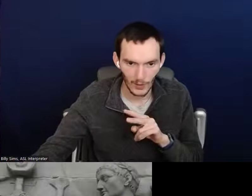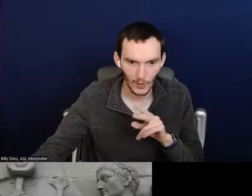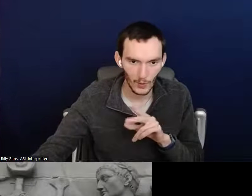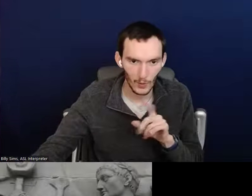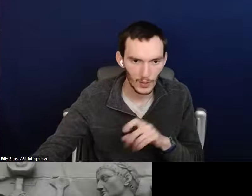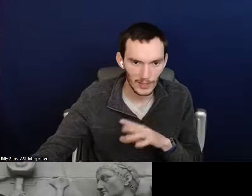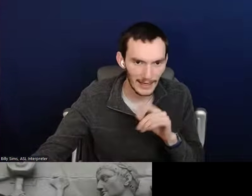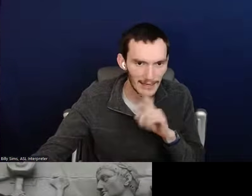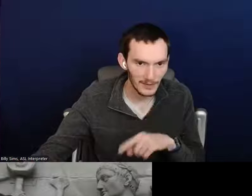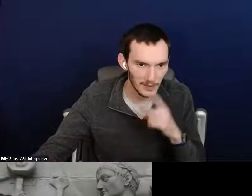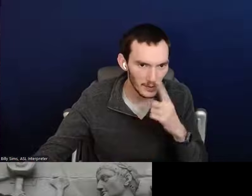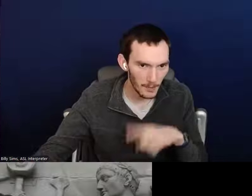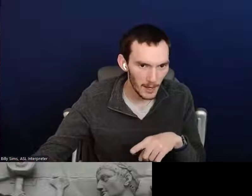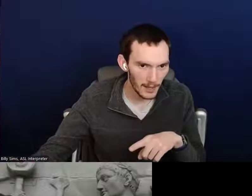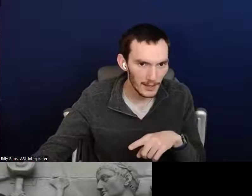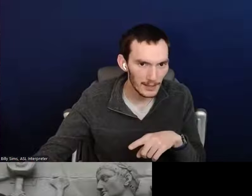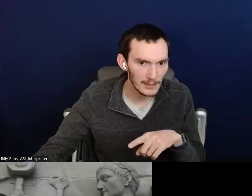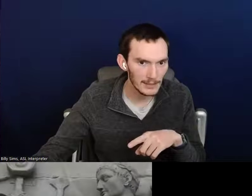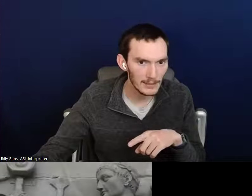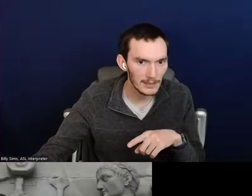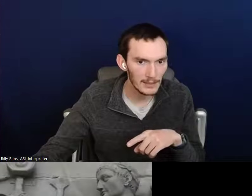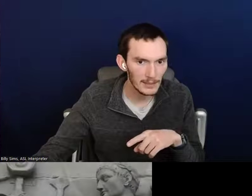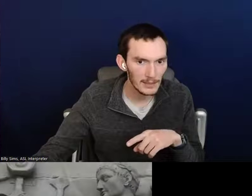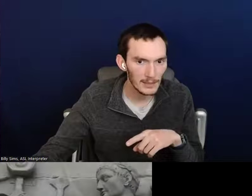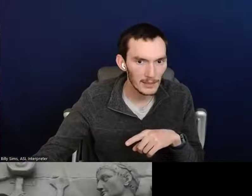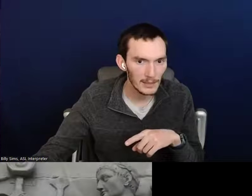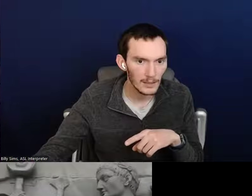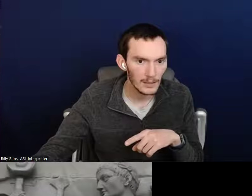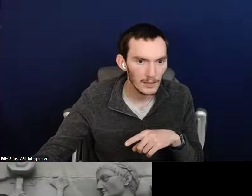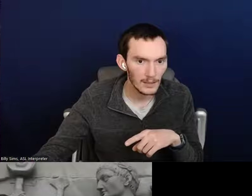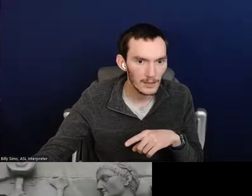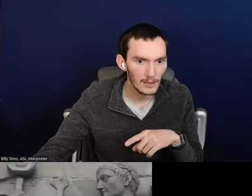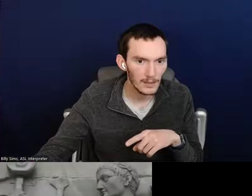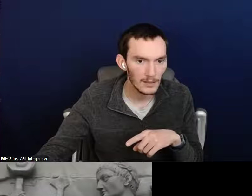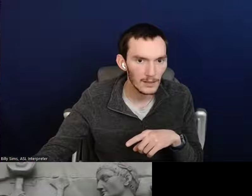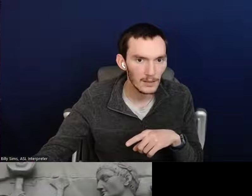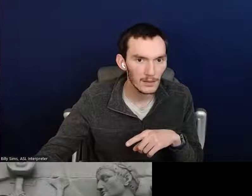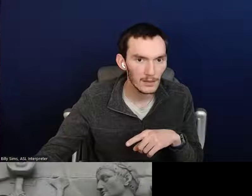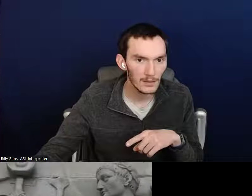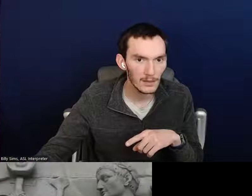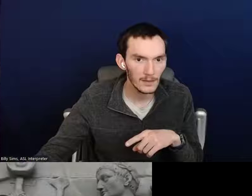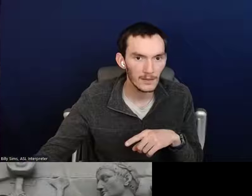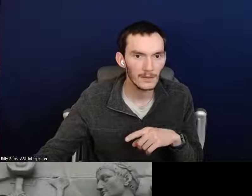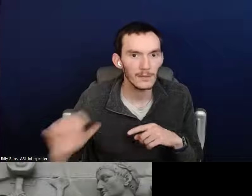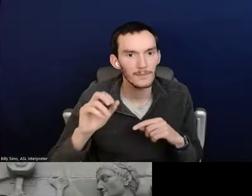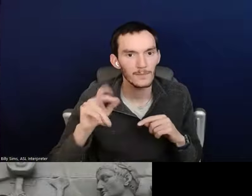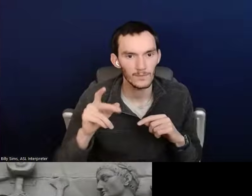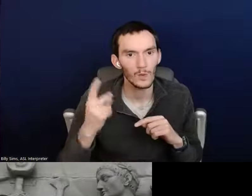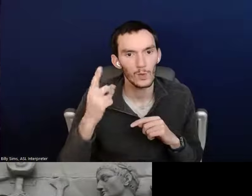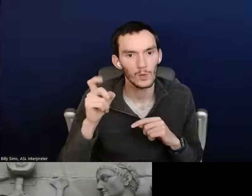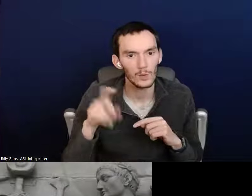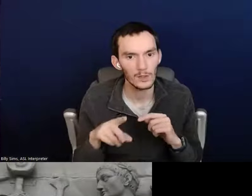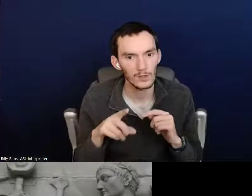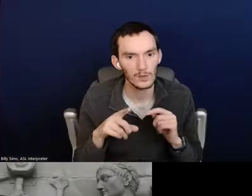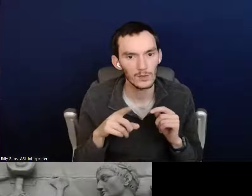if you don't mind, I will ask a few questions that have popped up more than once. One